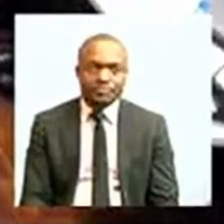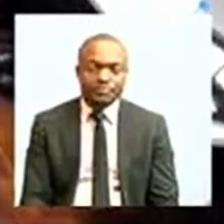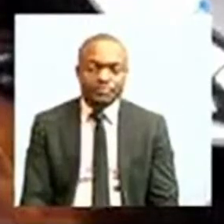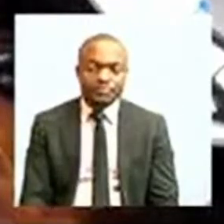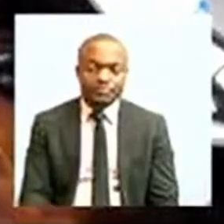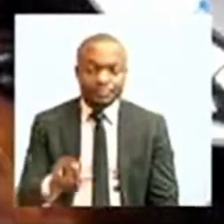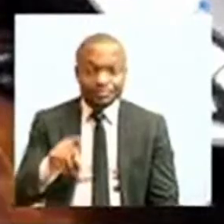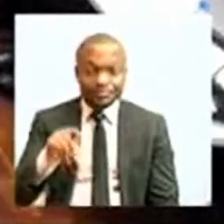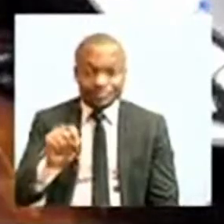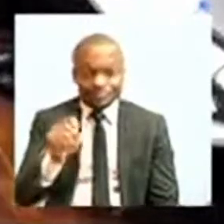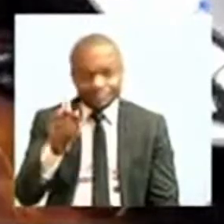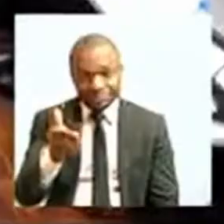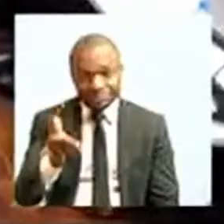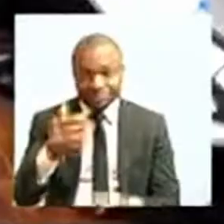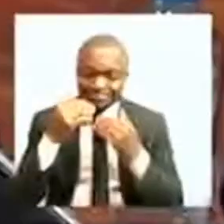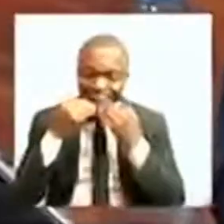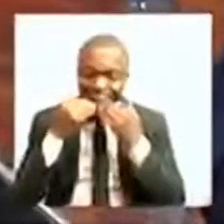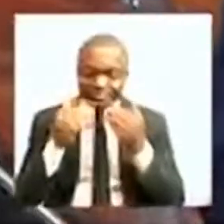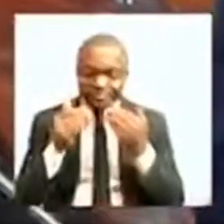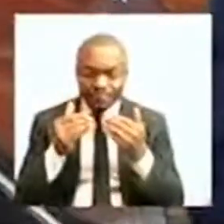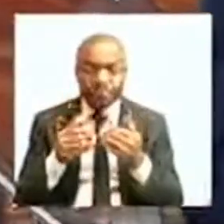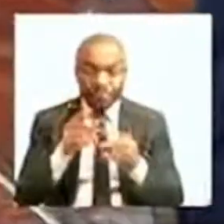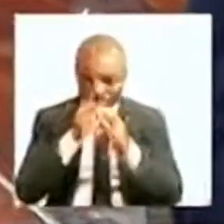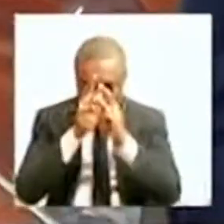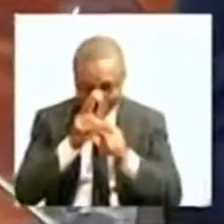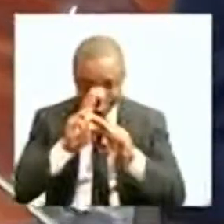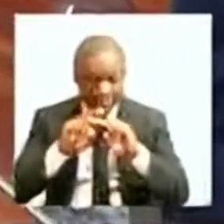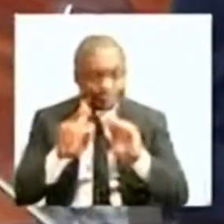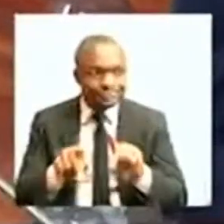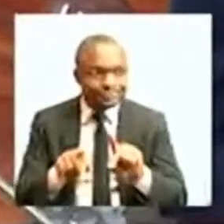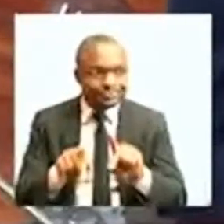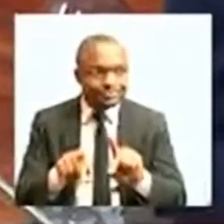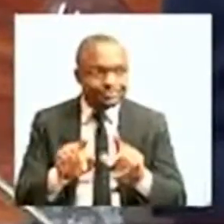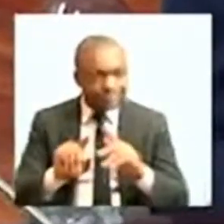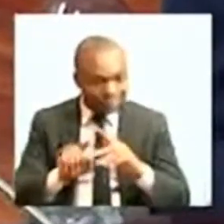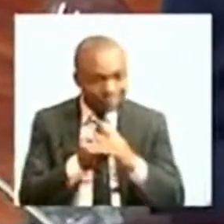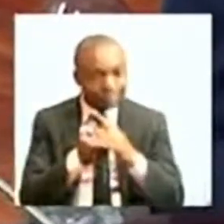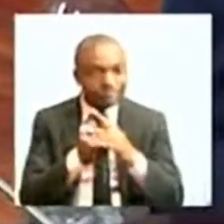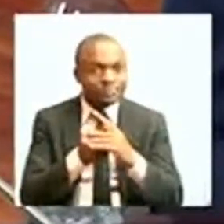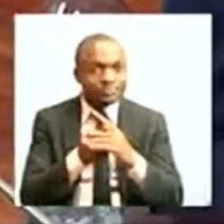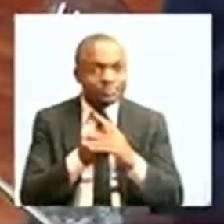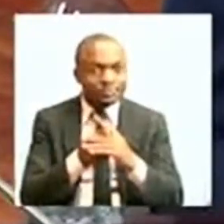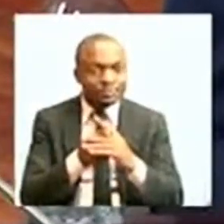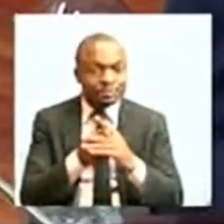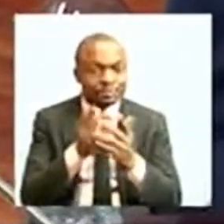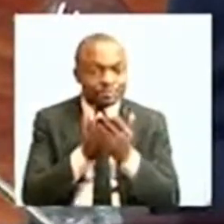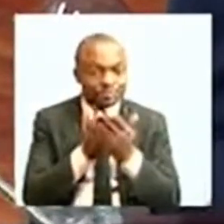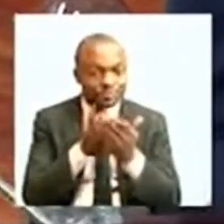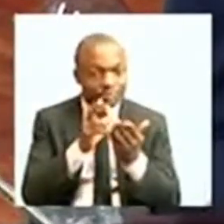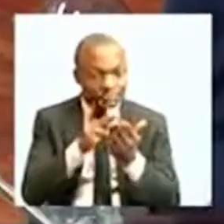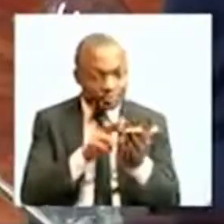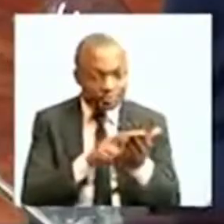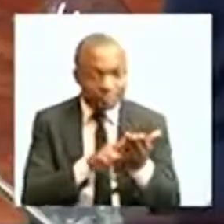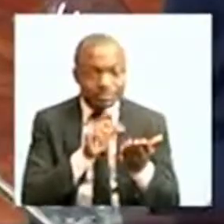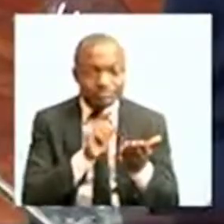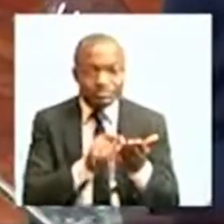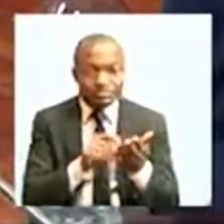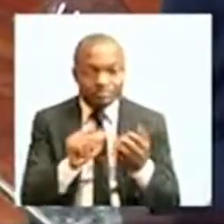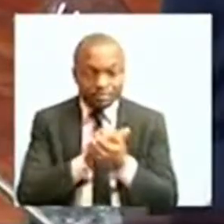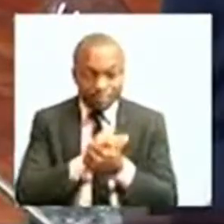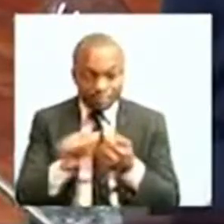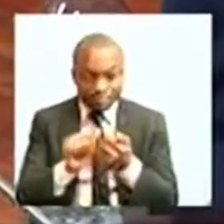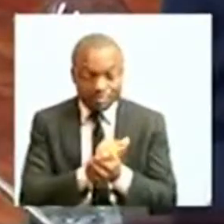Yes, PS. Thank you very much, Honorable Chair. I'll start from the submission on liquidated damages